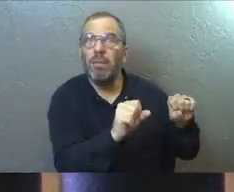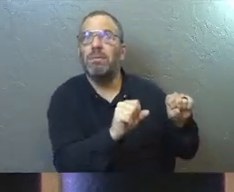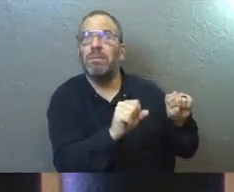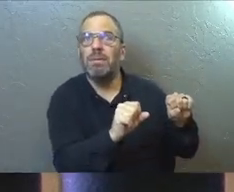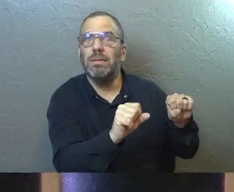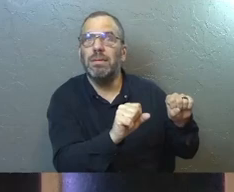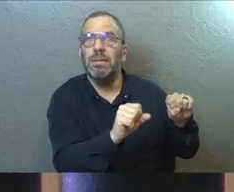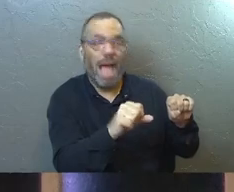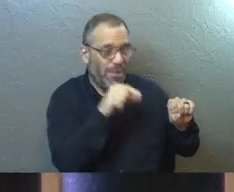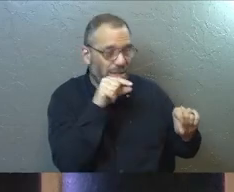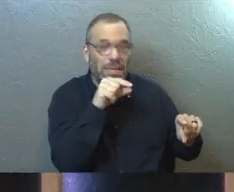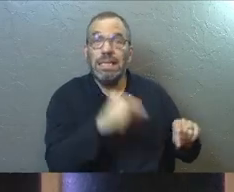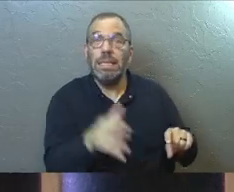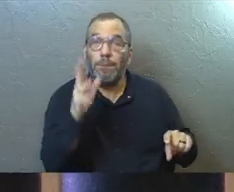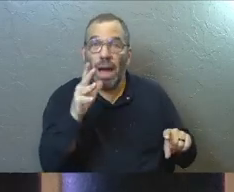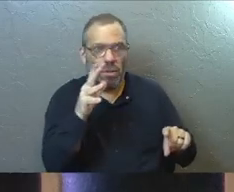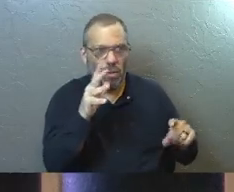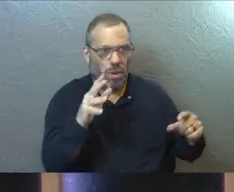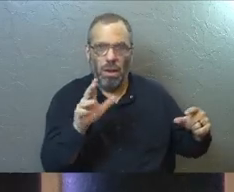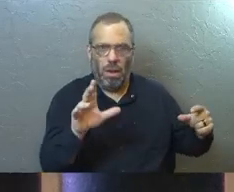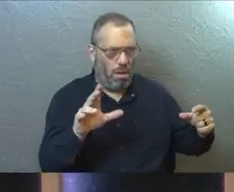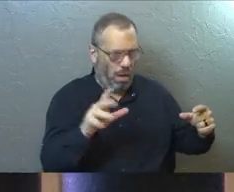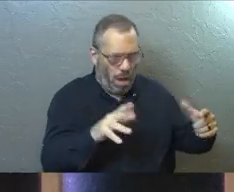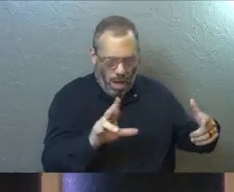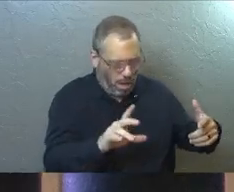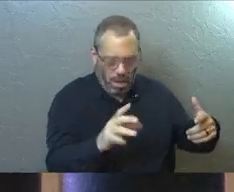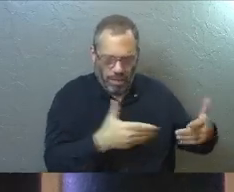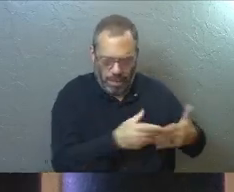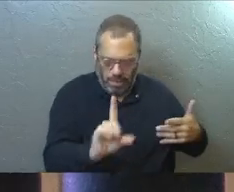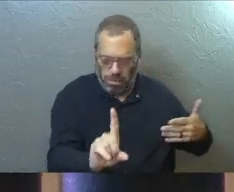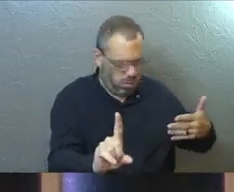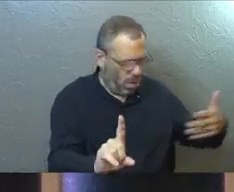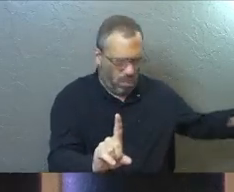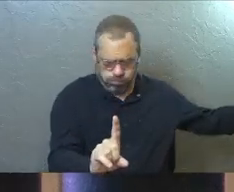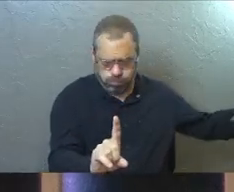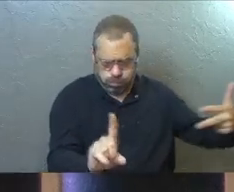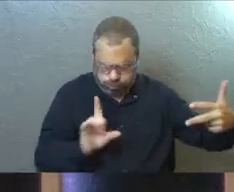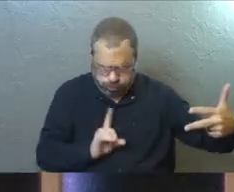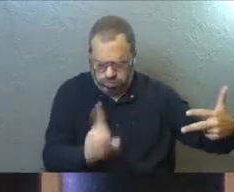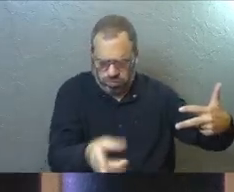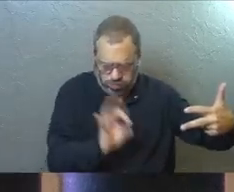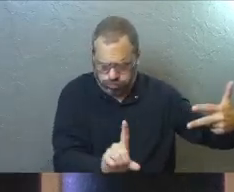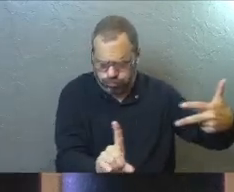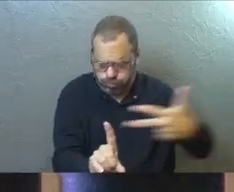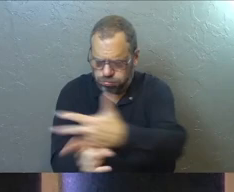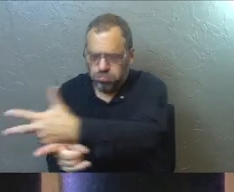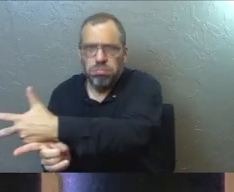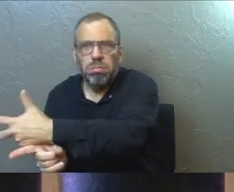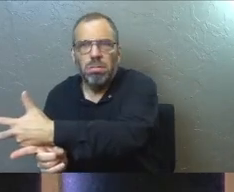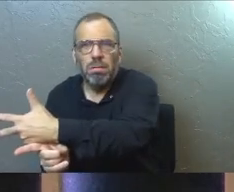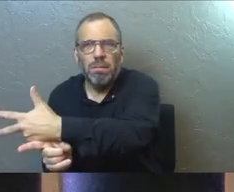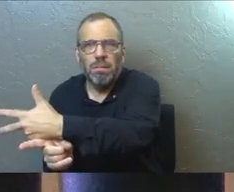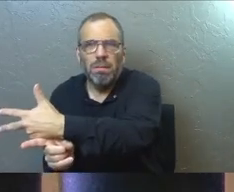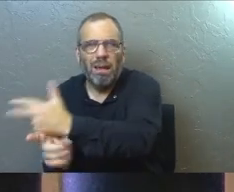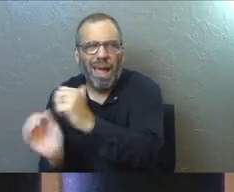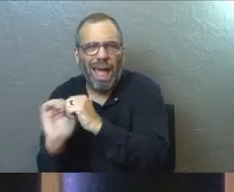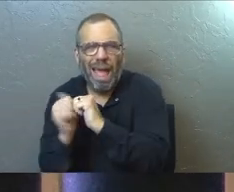she'd jump in front of a bus today for this child if that's what was needed, yes? How does that happen?